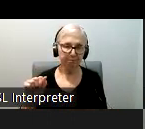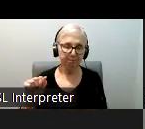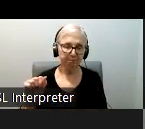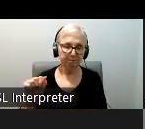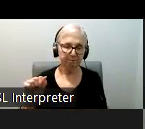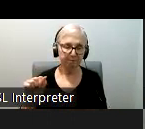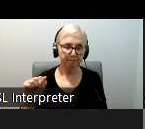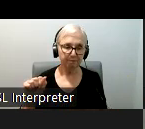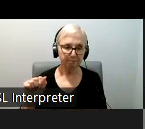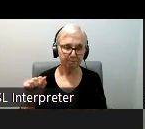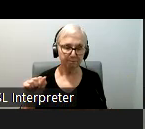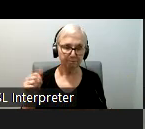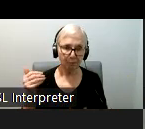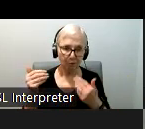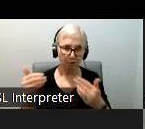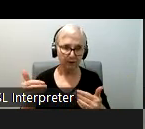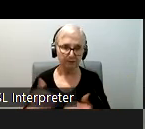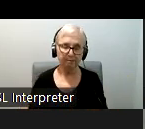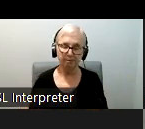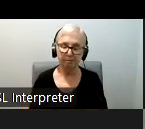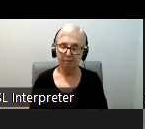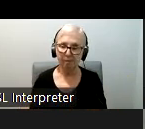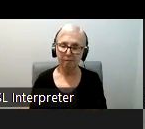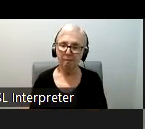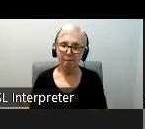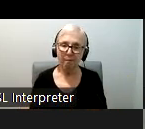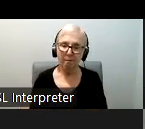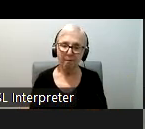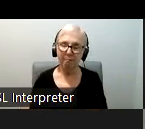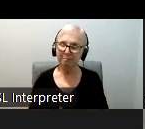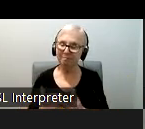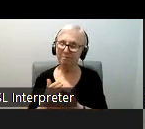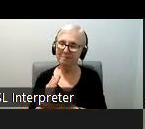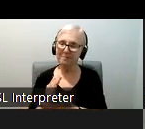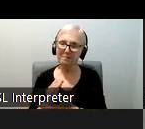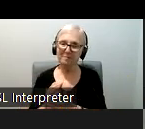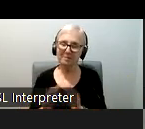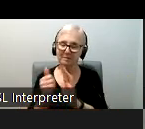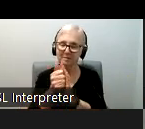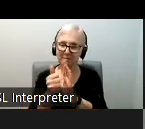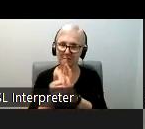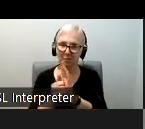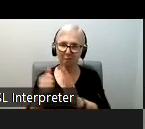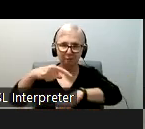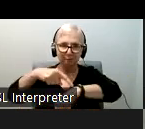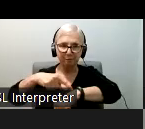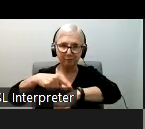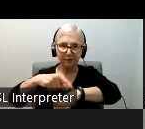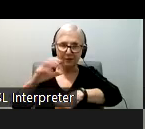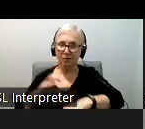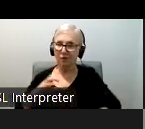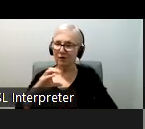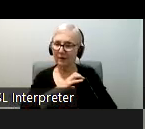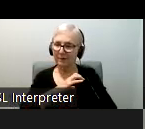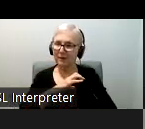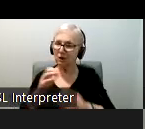but I think we should go ahead. All right, let me pull the agenda. It is time for the commissioner's